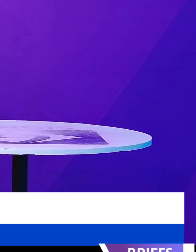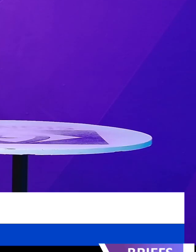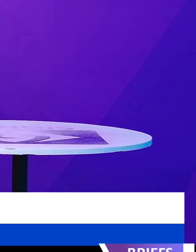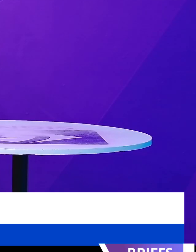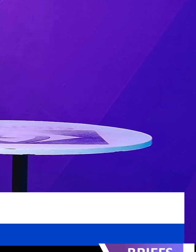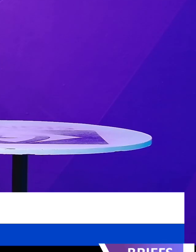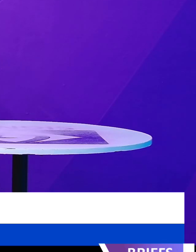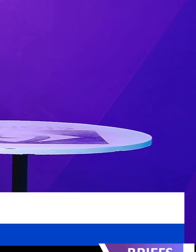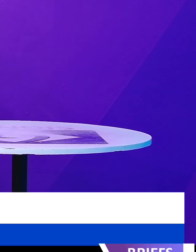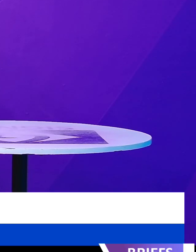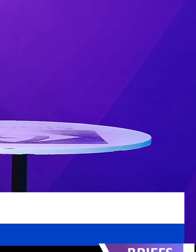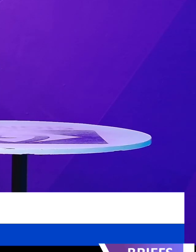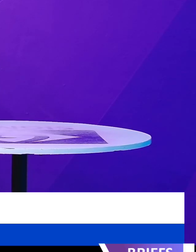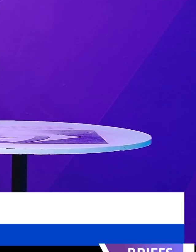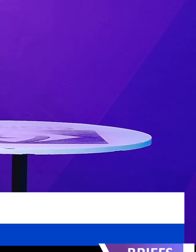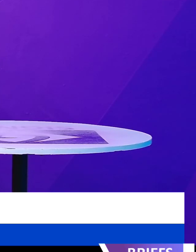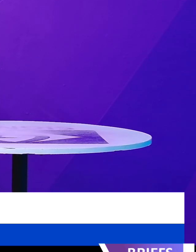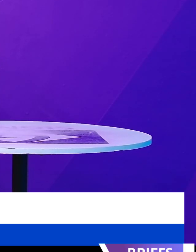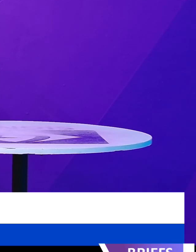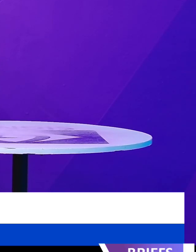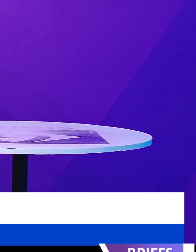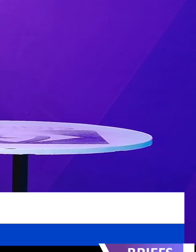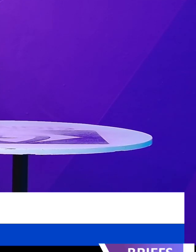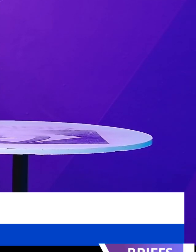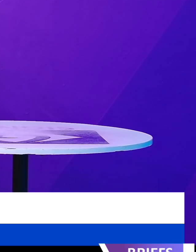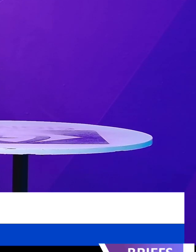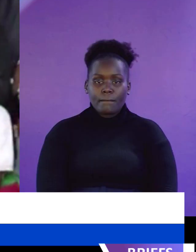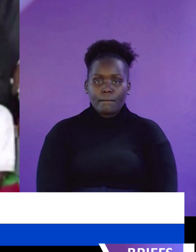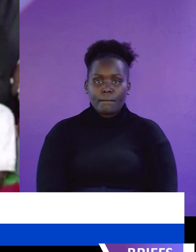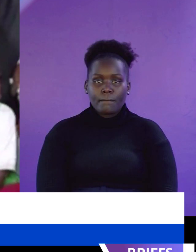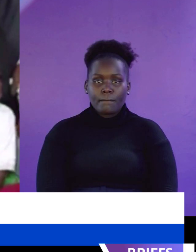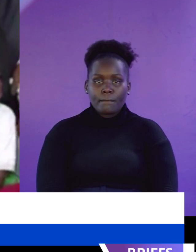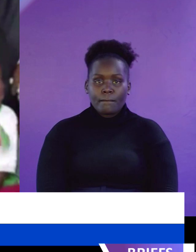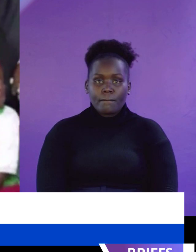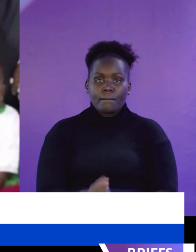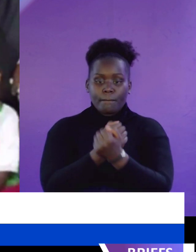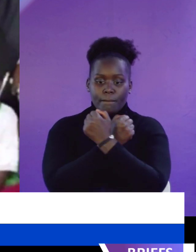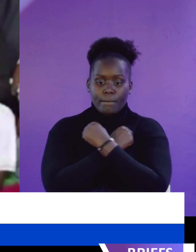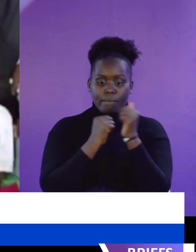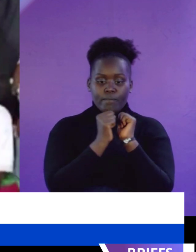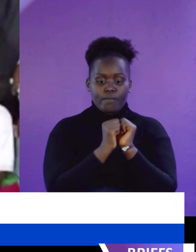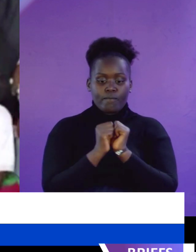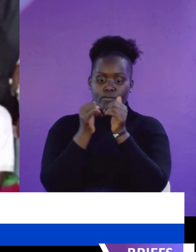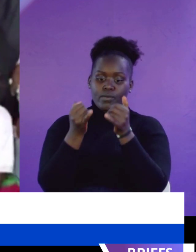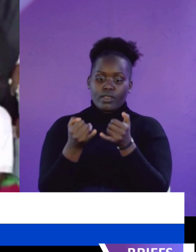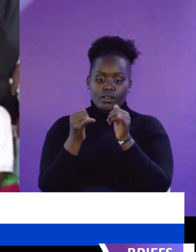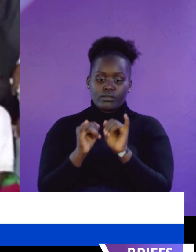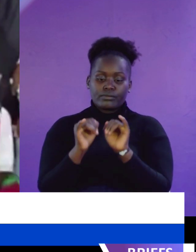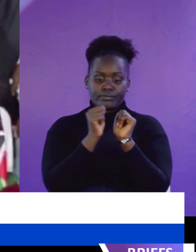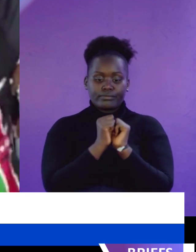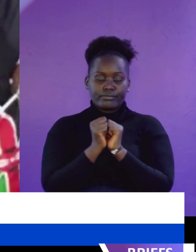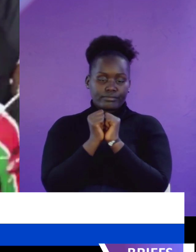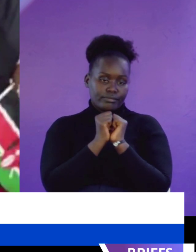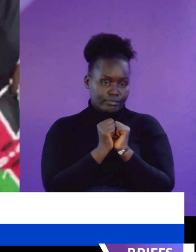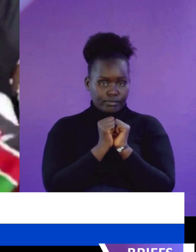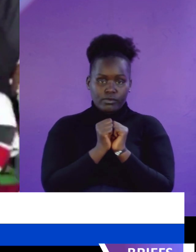to traditional political leadership. Together and triumph together.